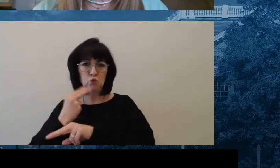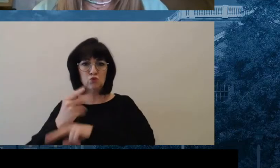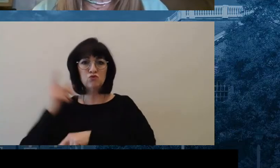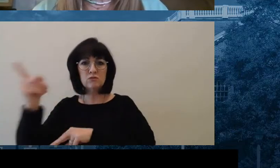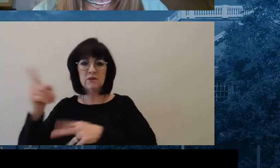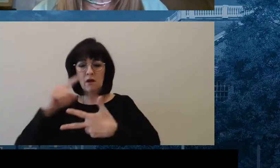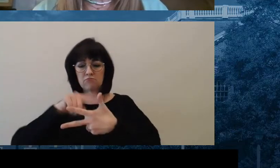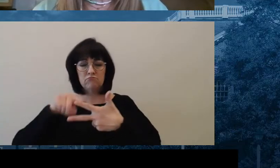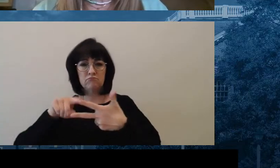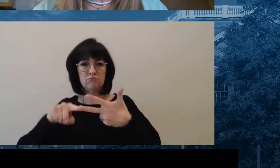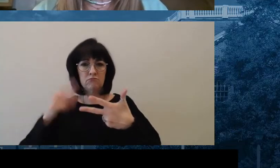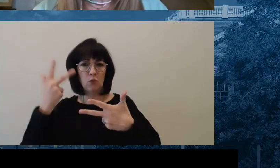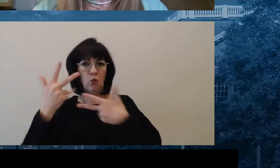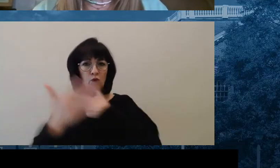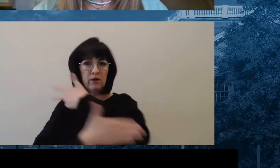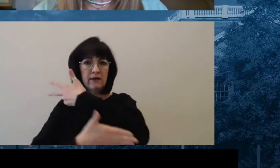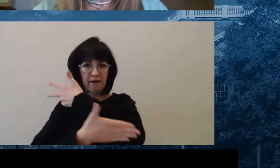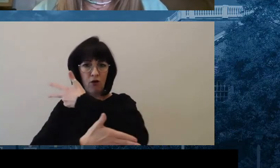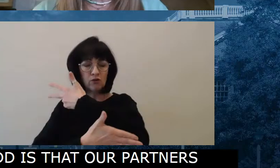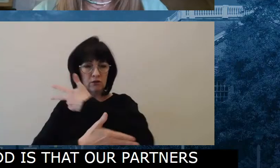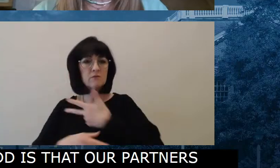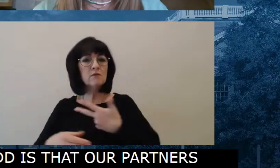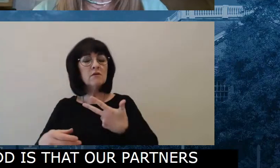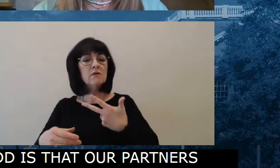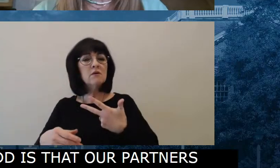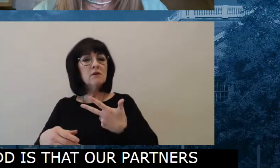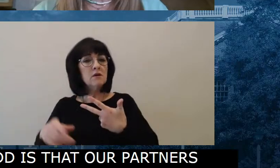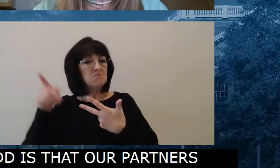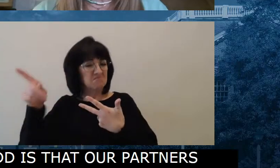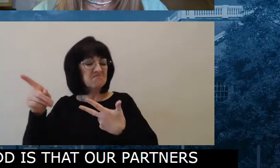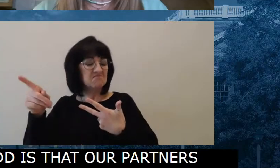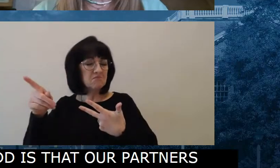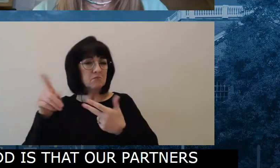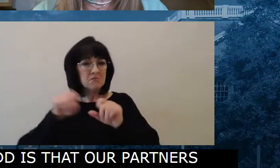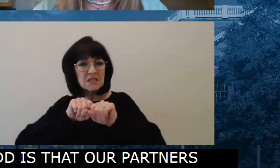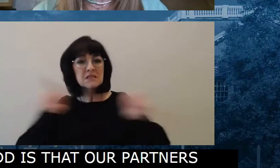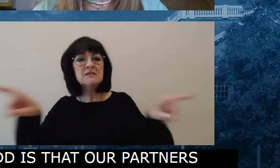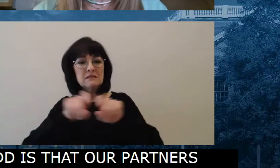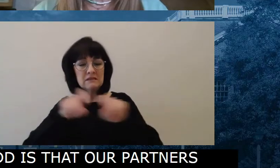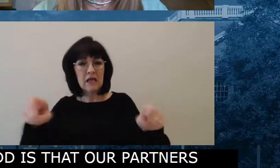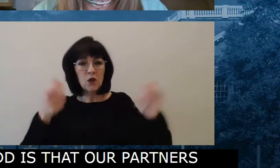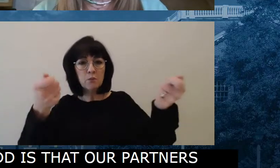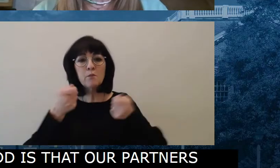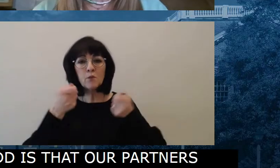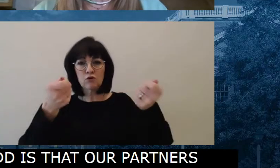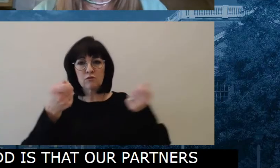as well. So they will be getting, invites to that,